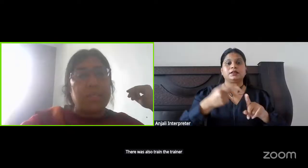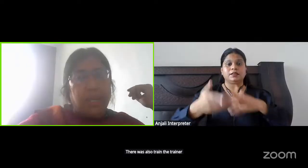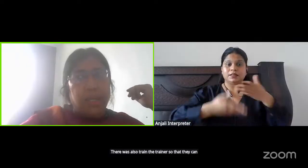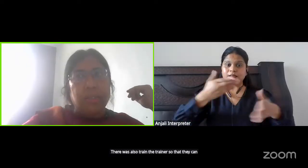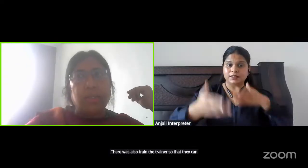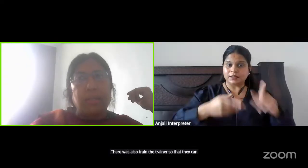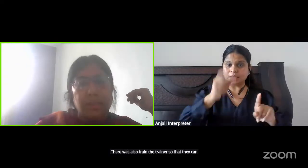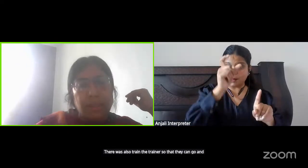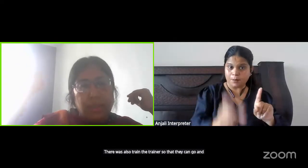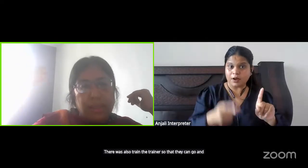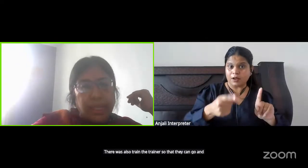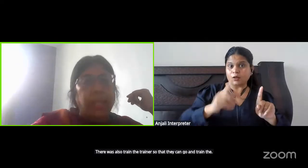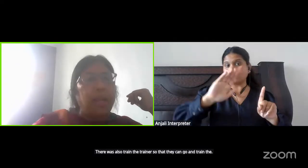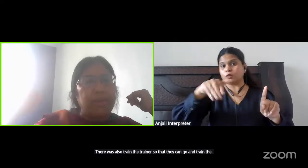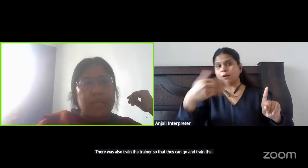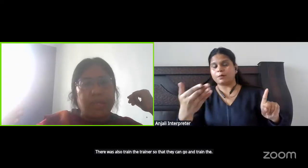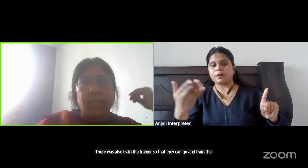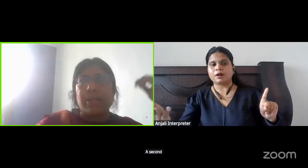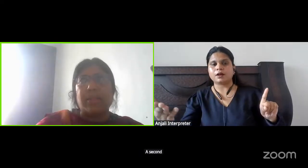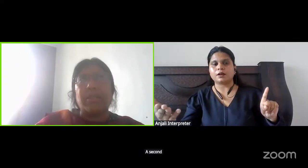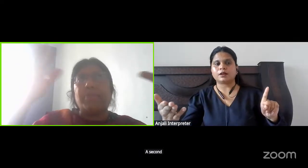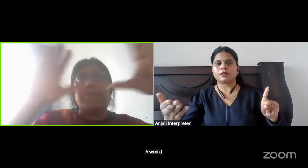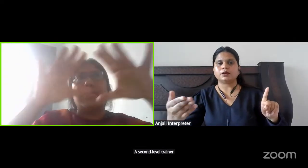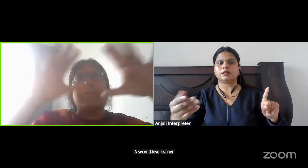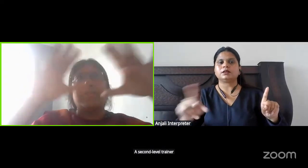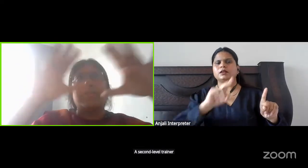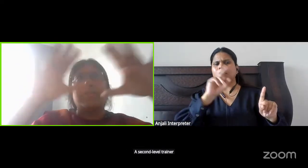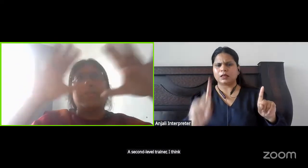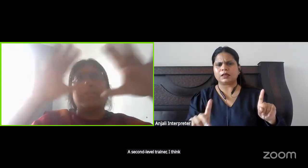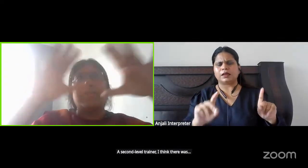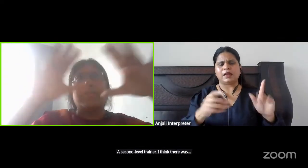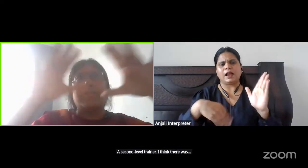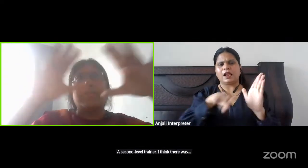go and train the second level trainer. I think there was